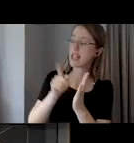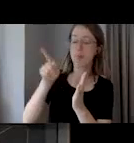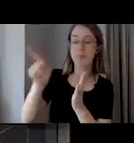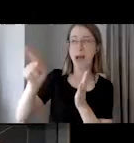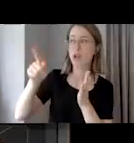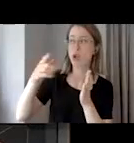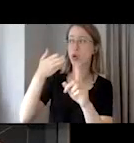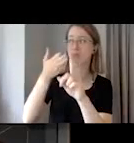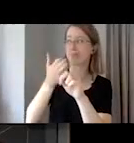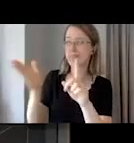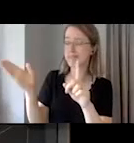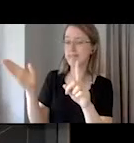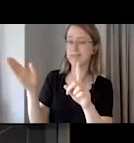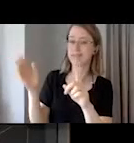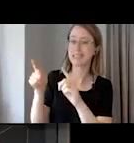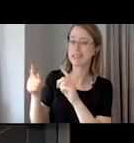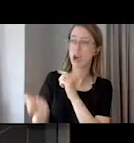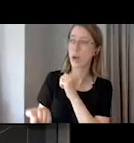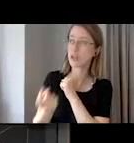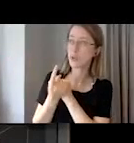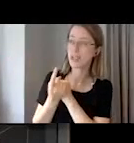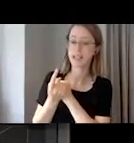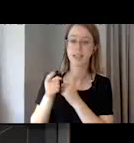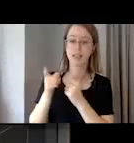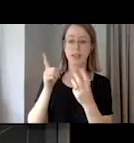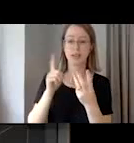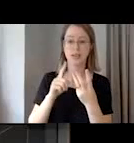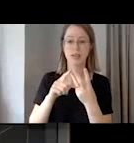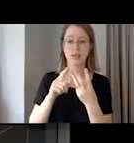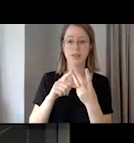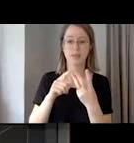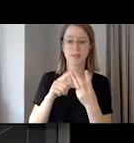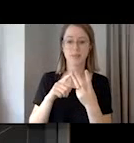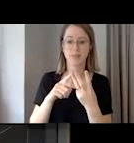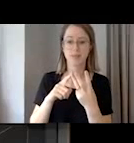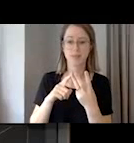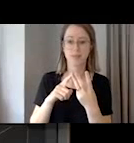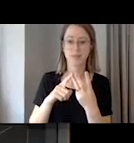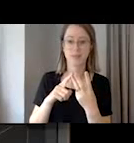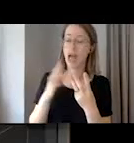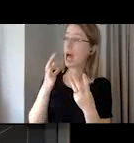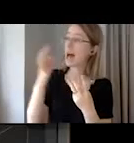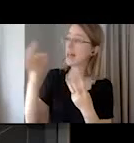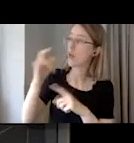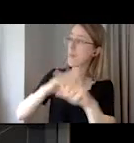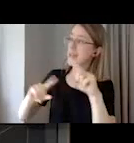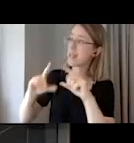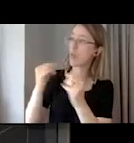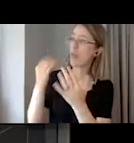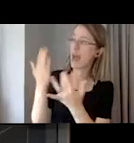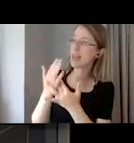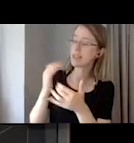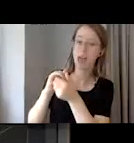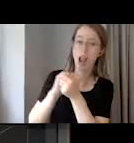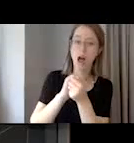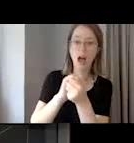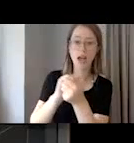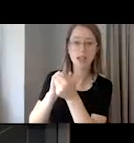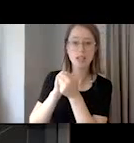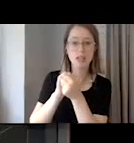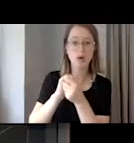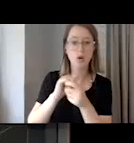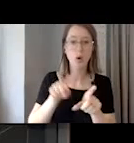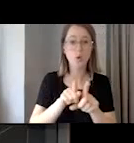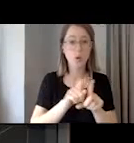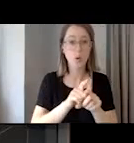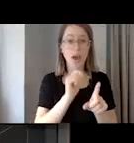missing a huge opportunity. It should ask for a meeting with the Access Alliance, but also, if my colleagues are